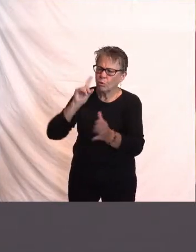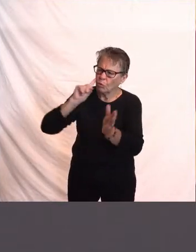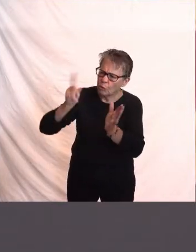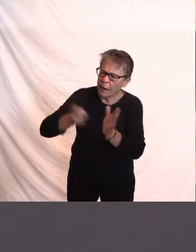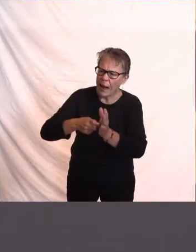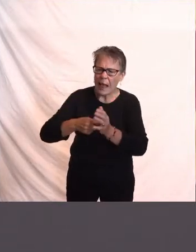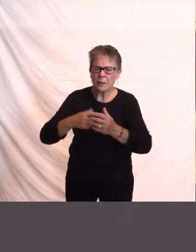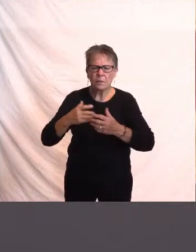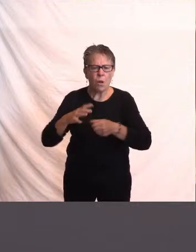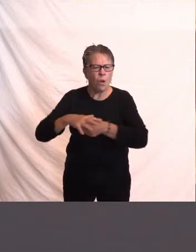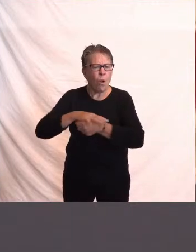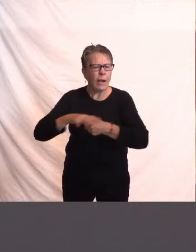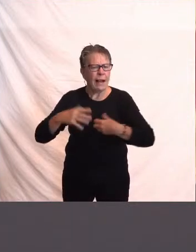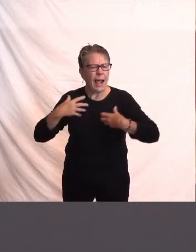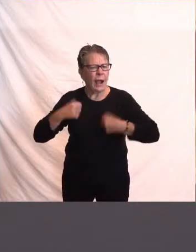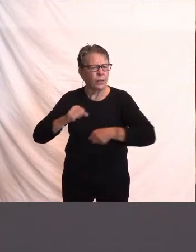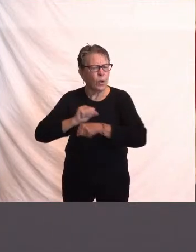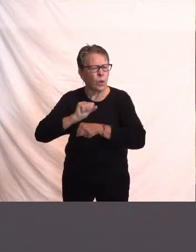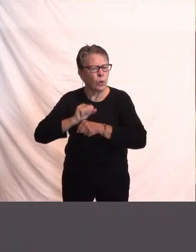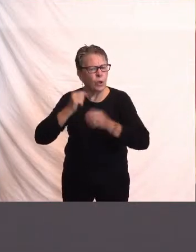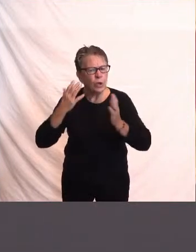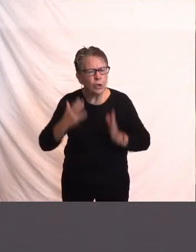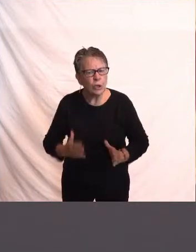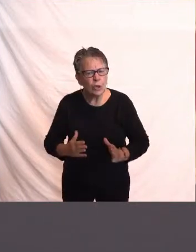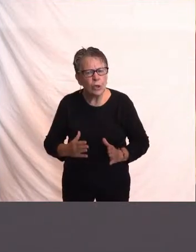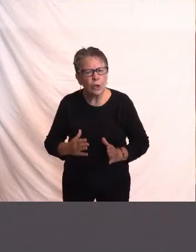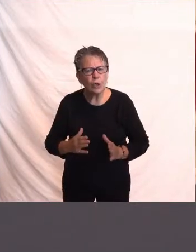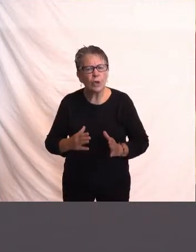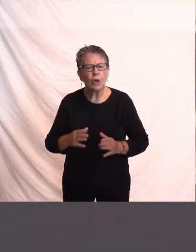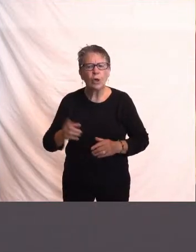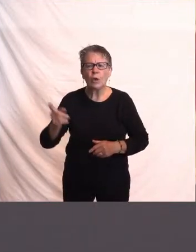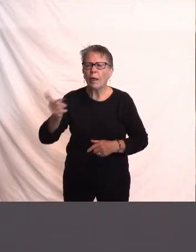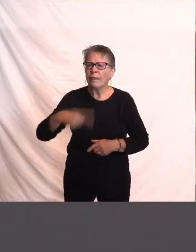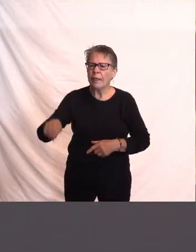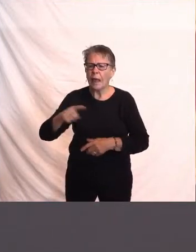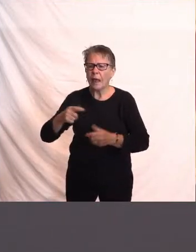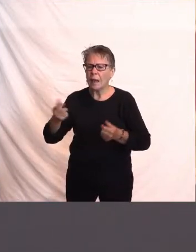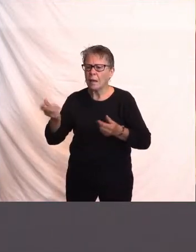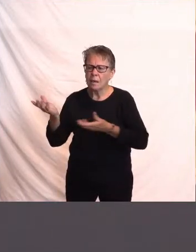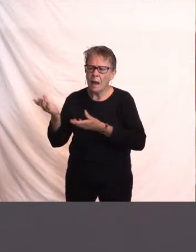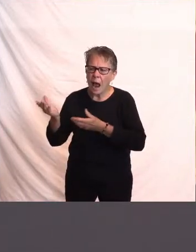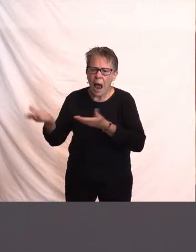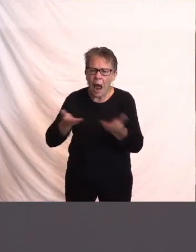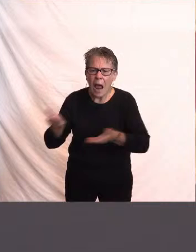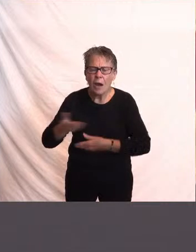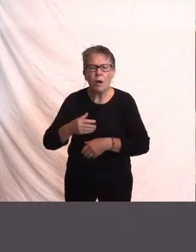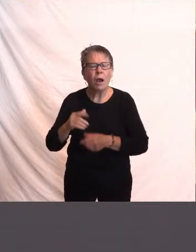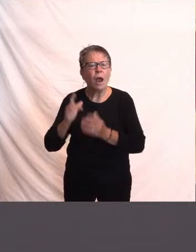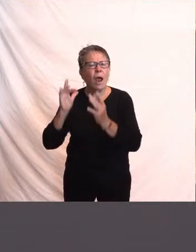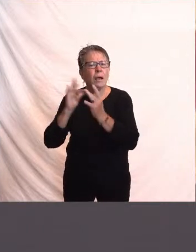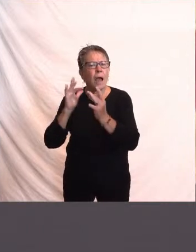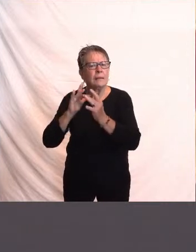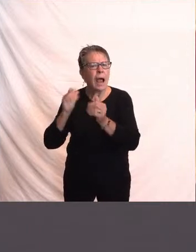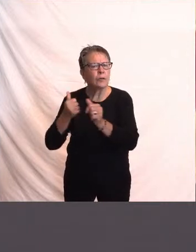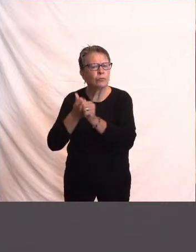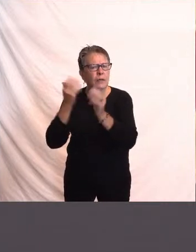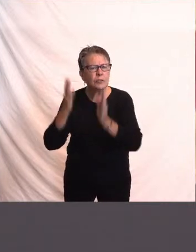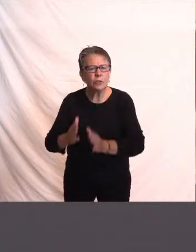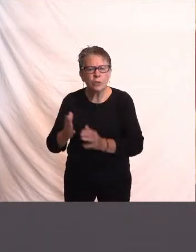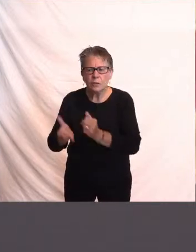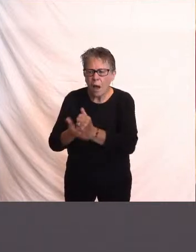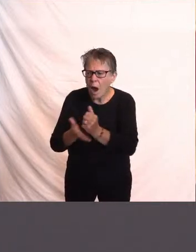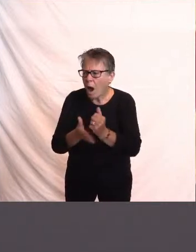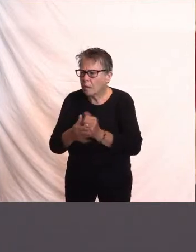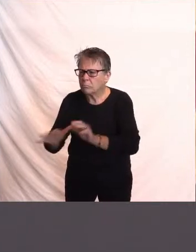tracers, so they can do case investigation and contact tracing. And I think that has, from the input that I've gotten from some local